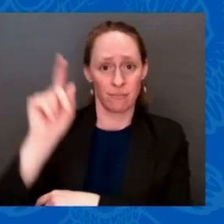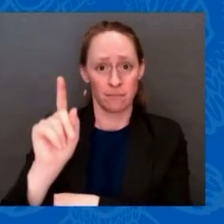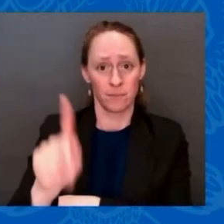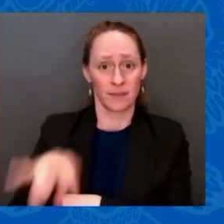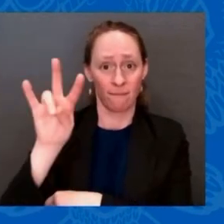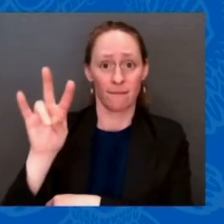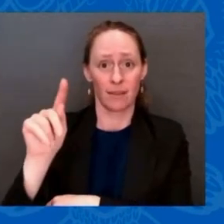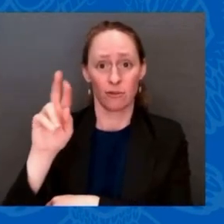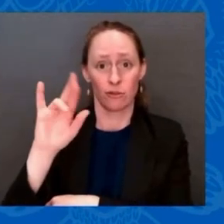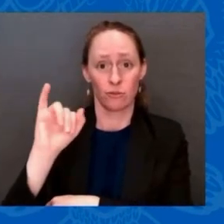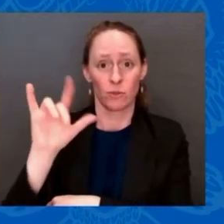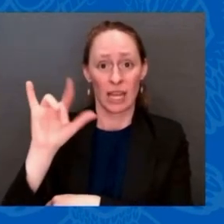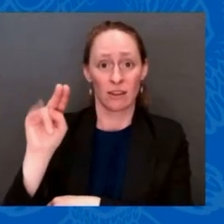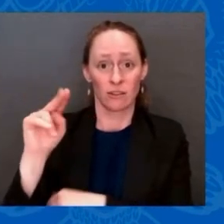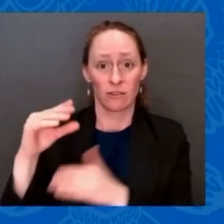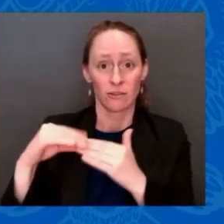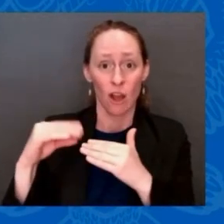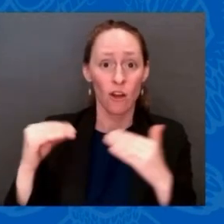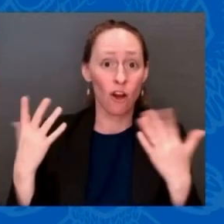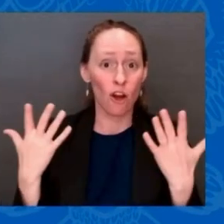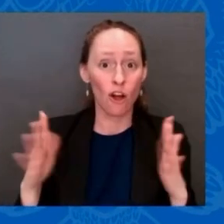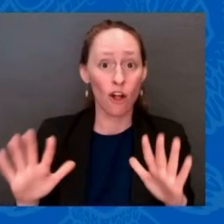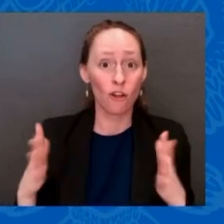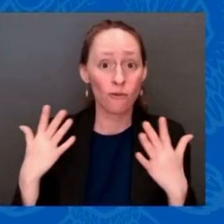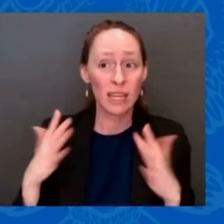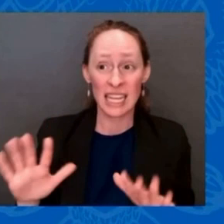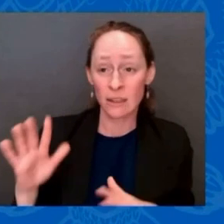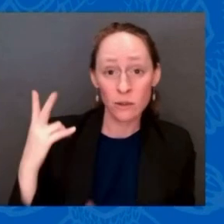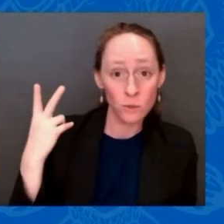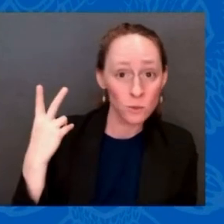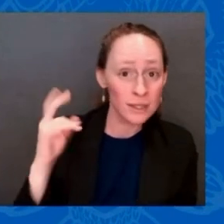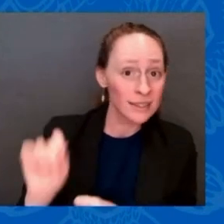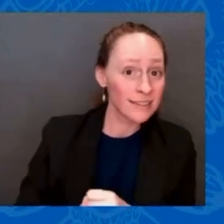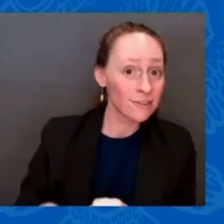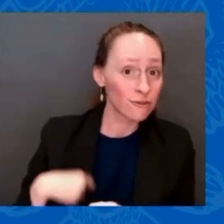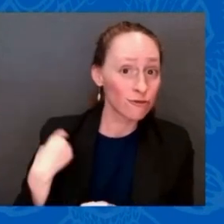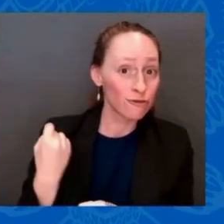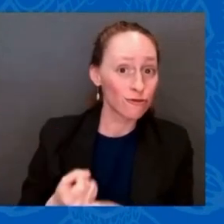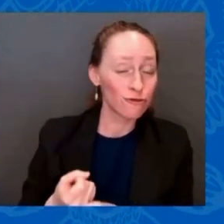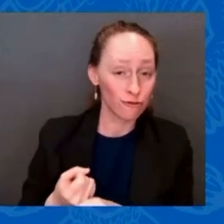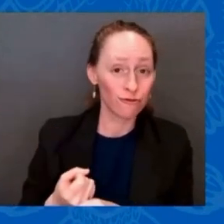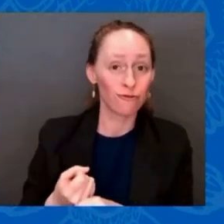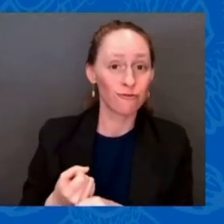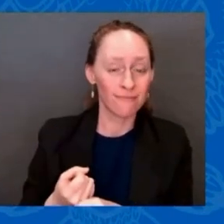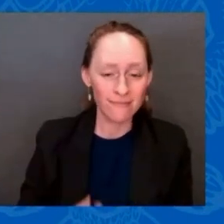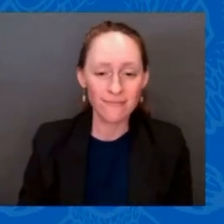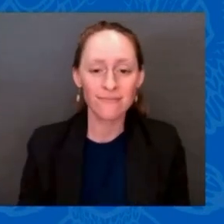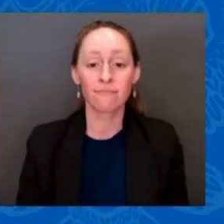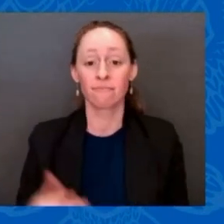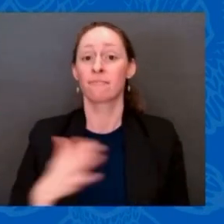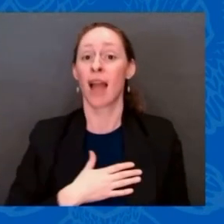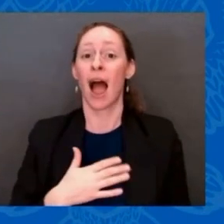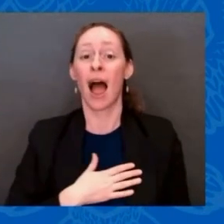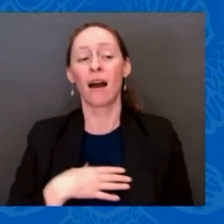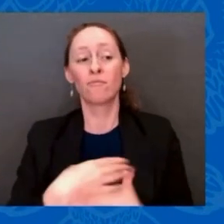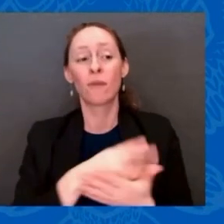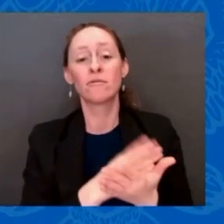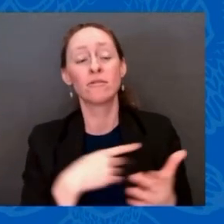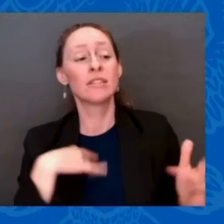And the budget agreement I negotiate, without having to give away anything of consequence, reduced the deficit by another